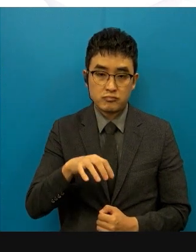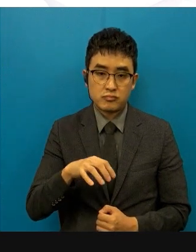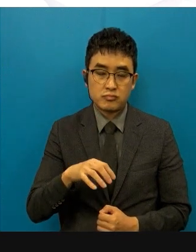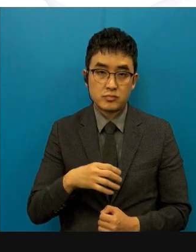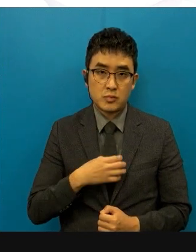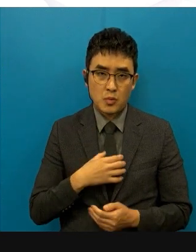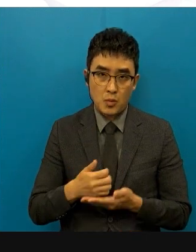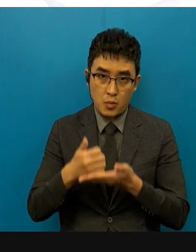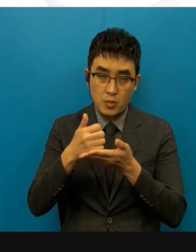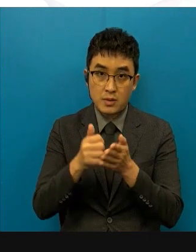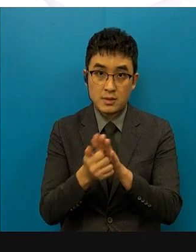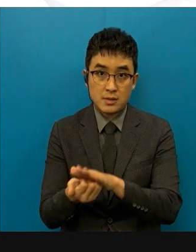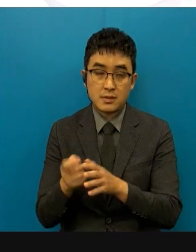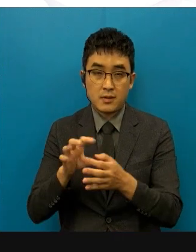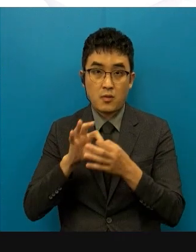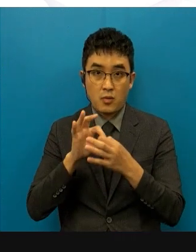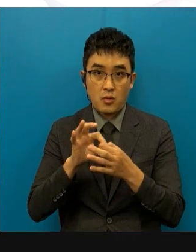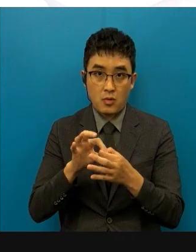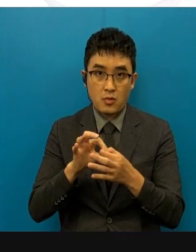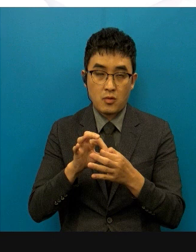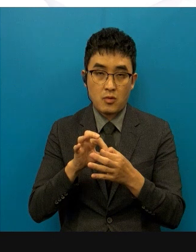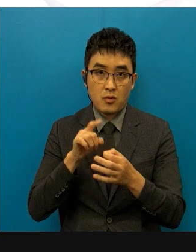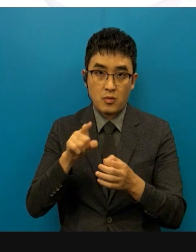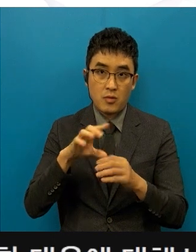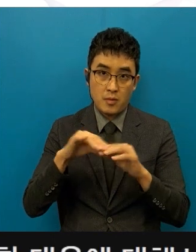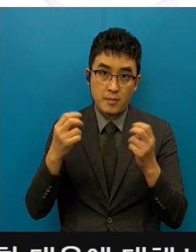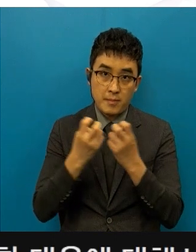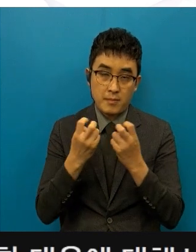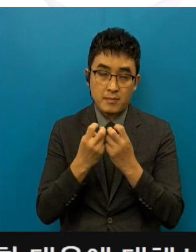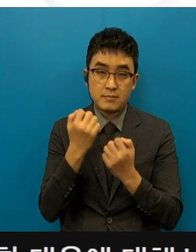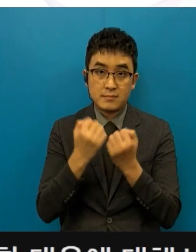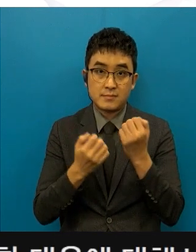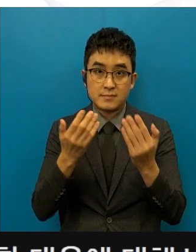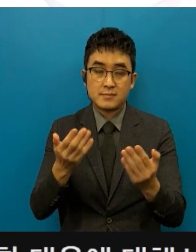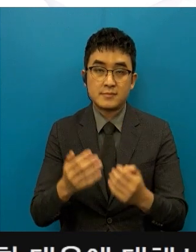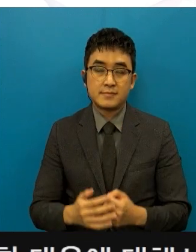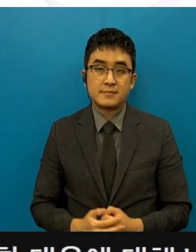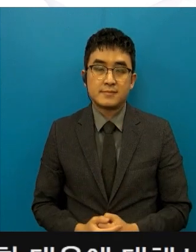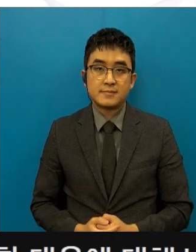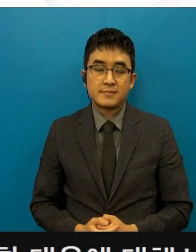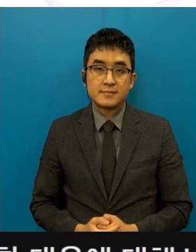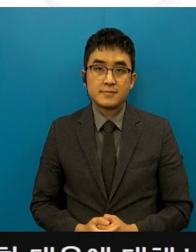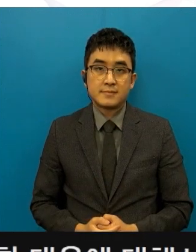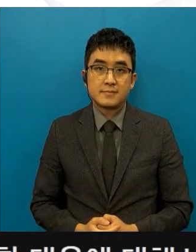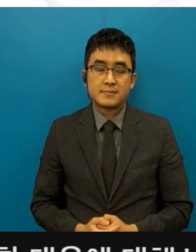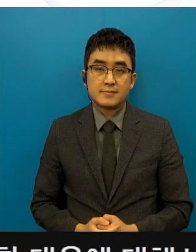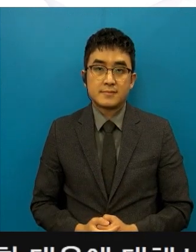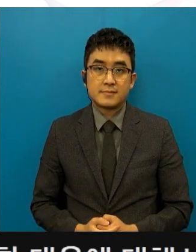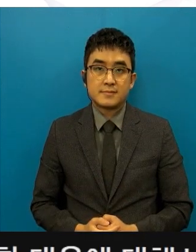with German PhD in Free University of Berlin.